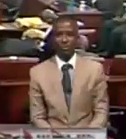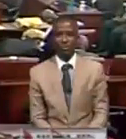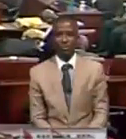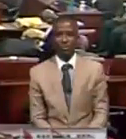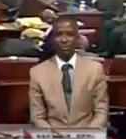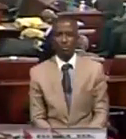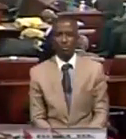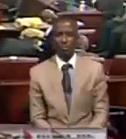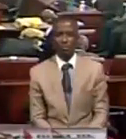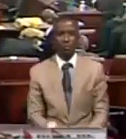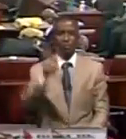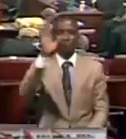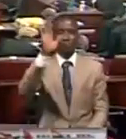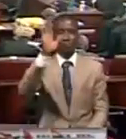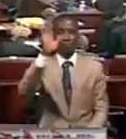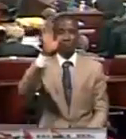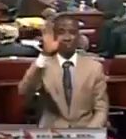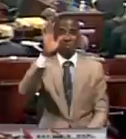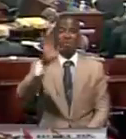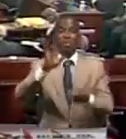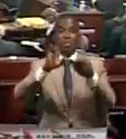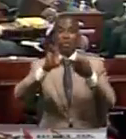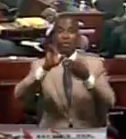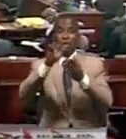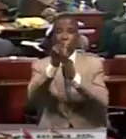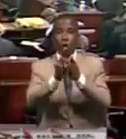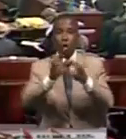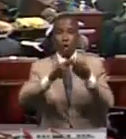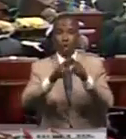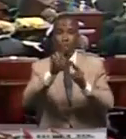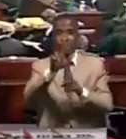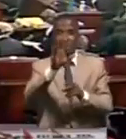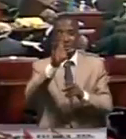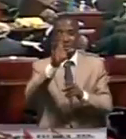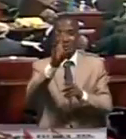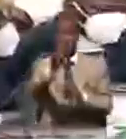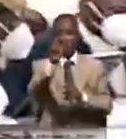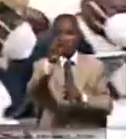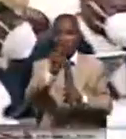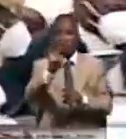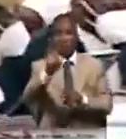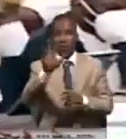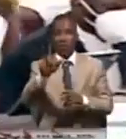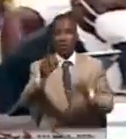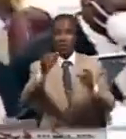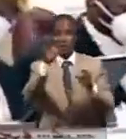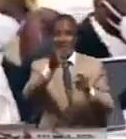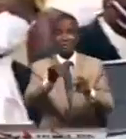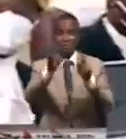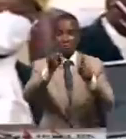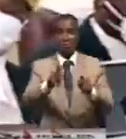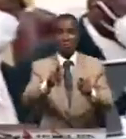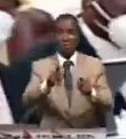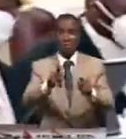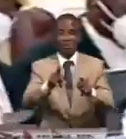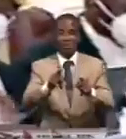My Lord, Order 36 Rule 4.3, with your kind permission, if I may read. Where the defendant elect